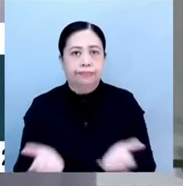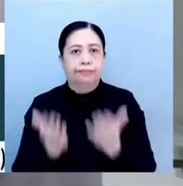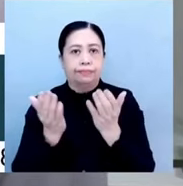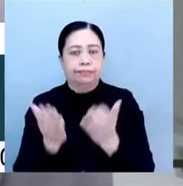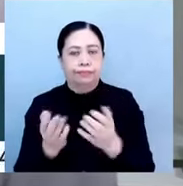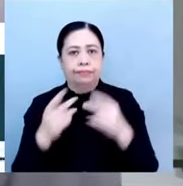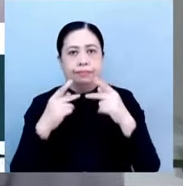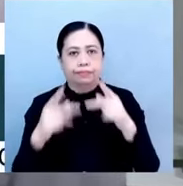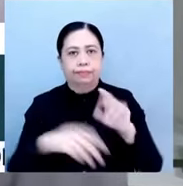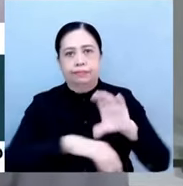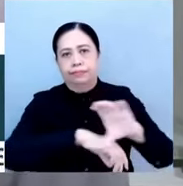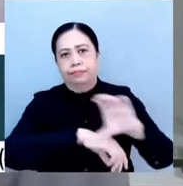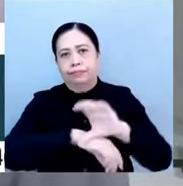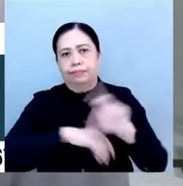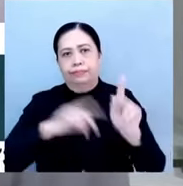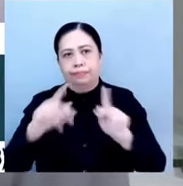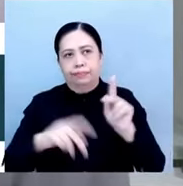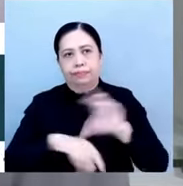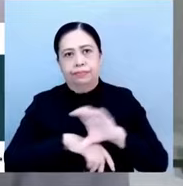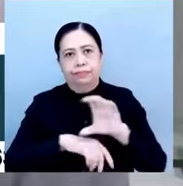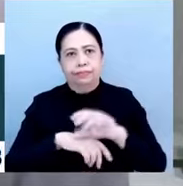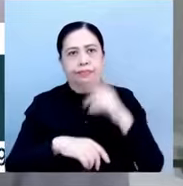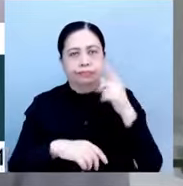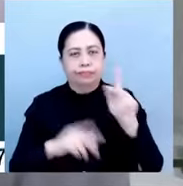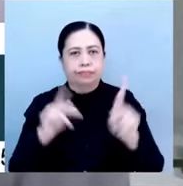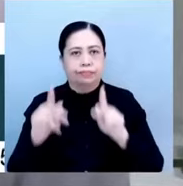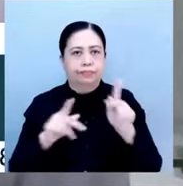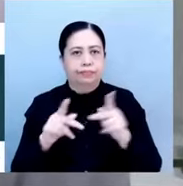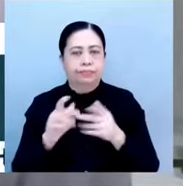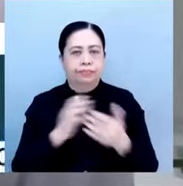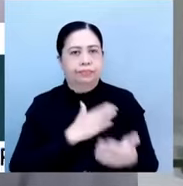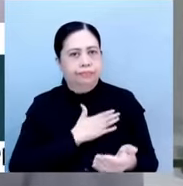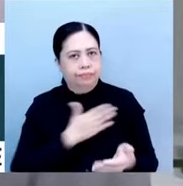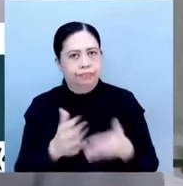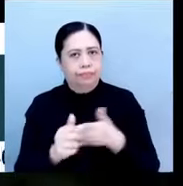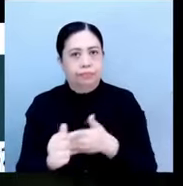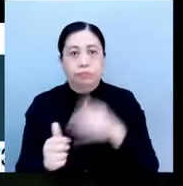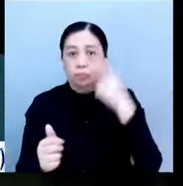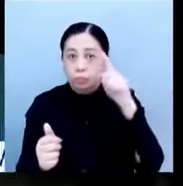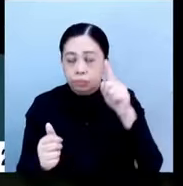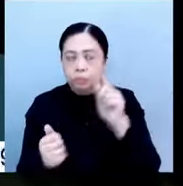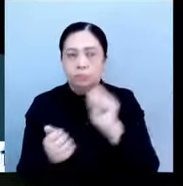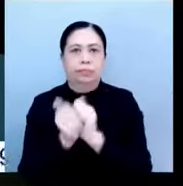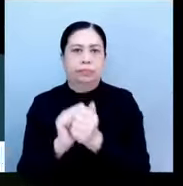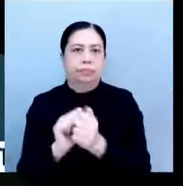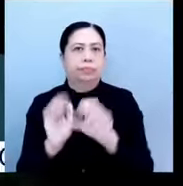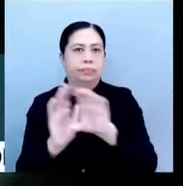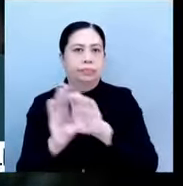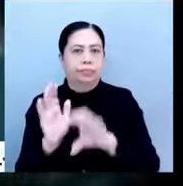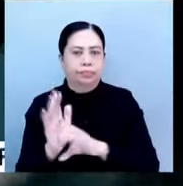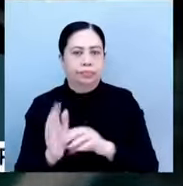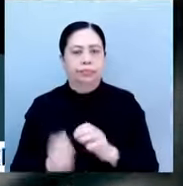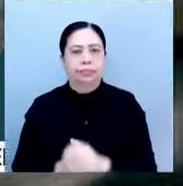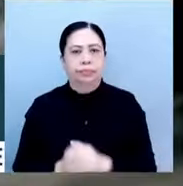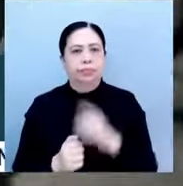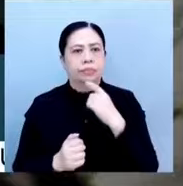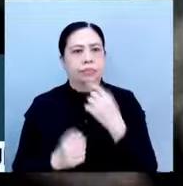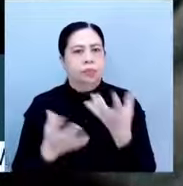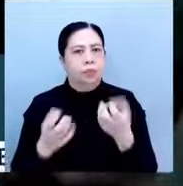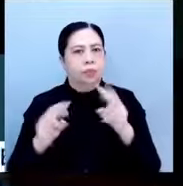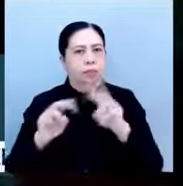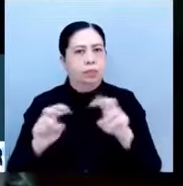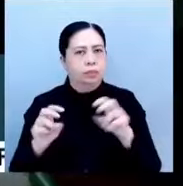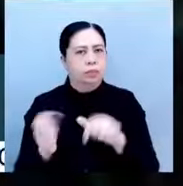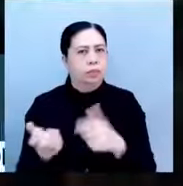public consultation for People's Initiative to amend the Constitution. At least one lawmaker wants to investigate the